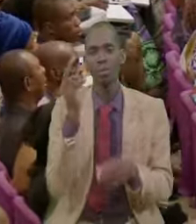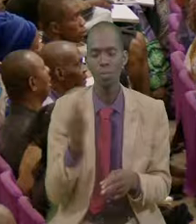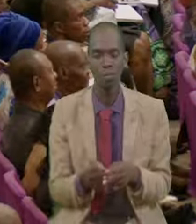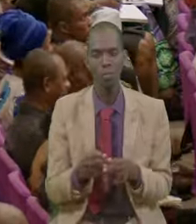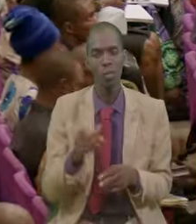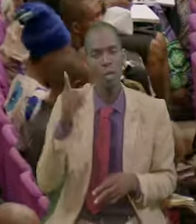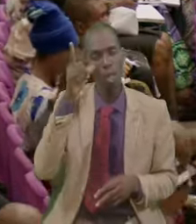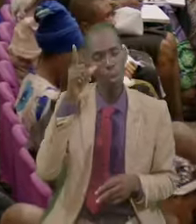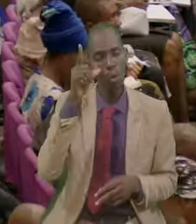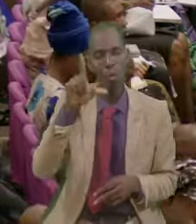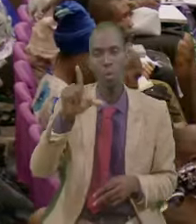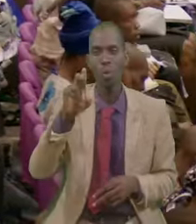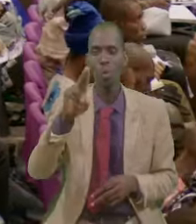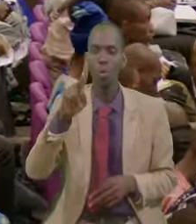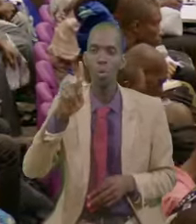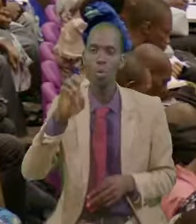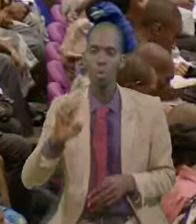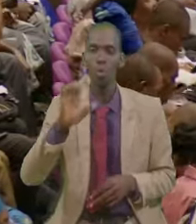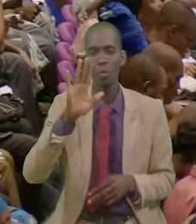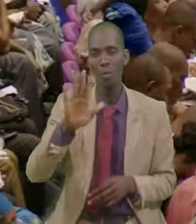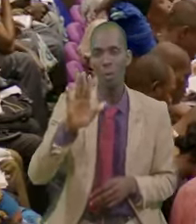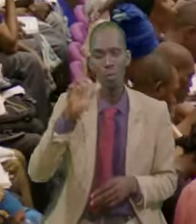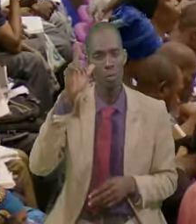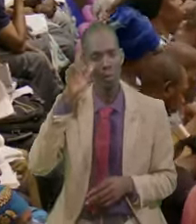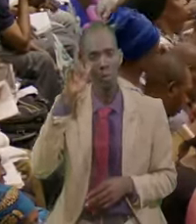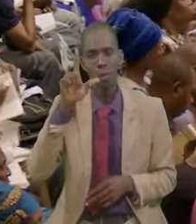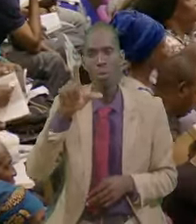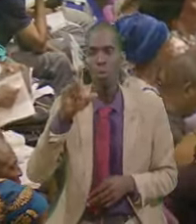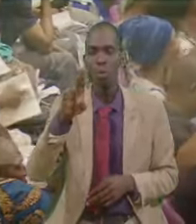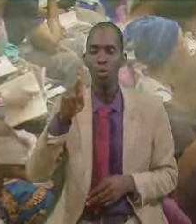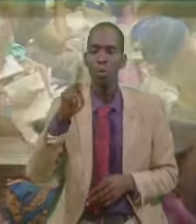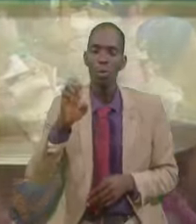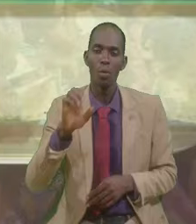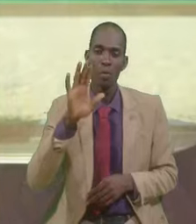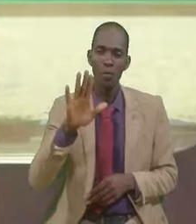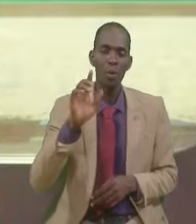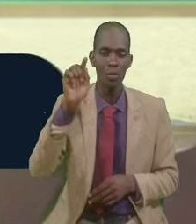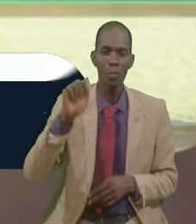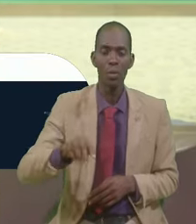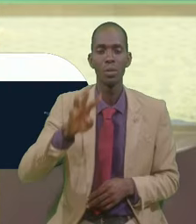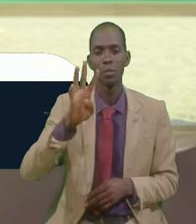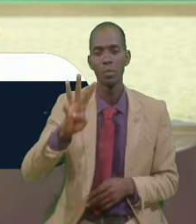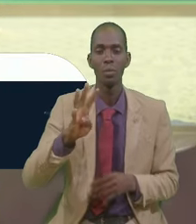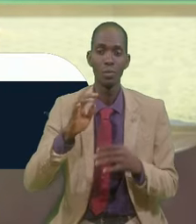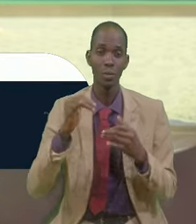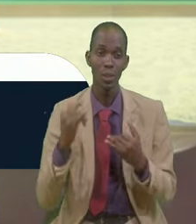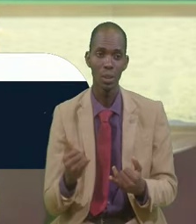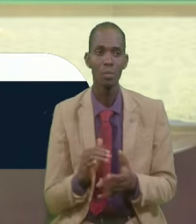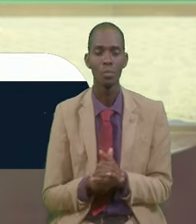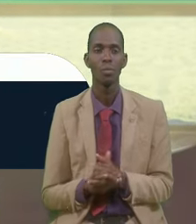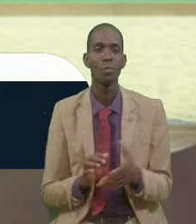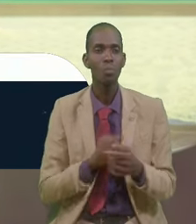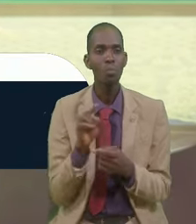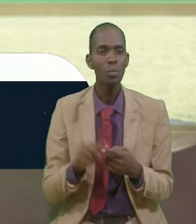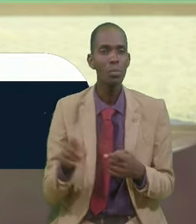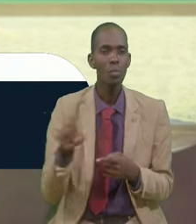chapter 5. In Luke chapter 5, I'm reading from verse 4. Luke chapter 5, verse 4. Now, when he had left